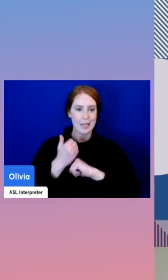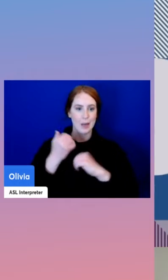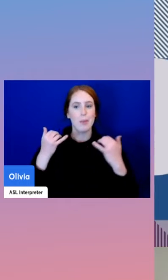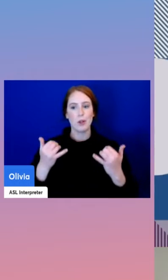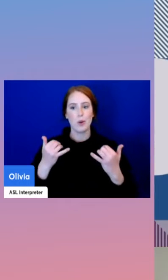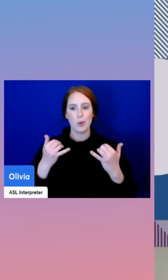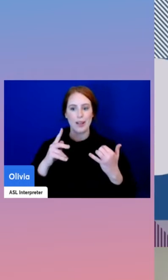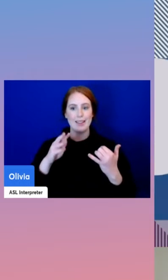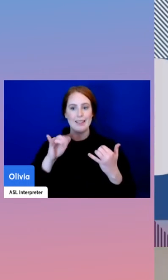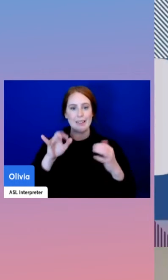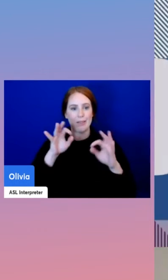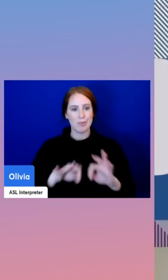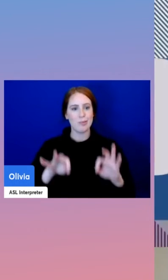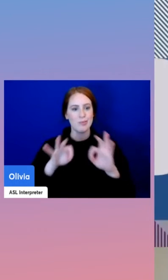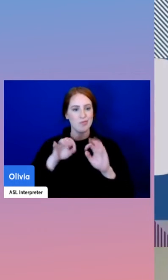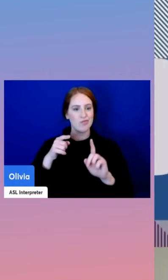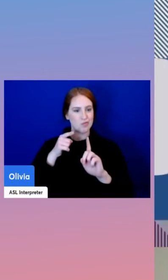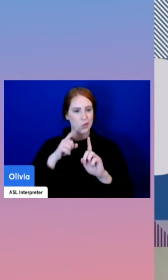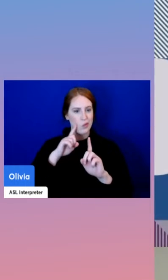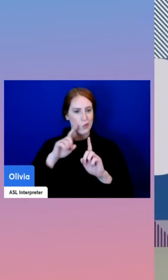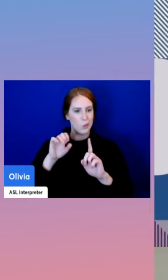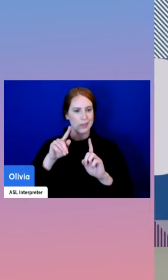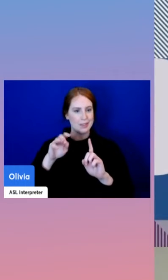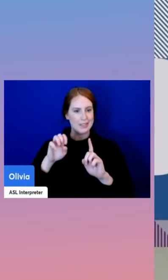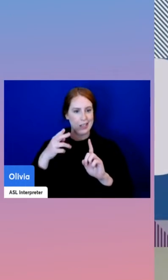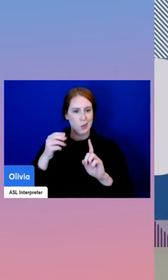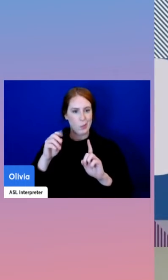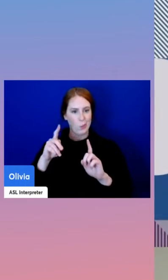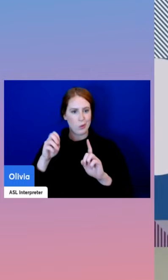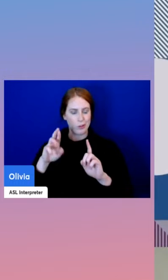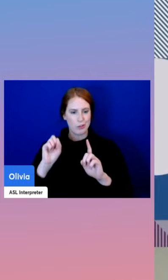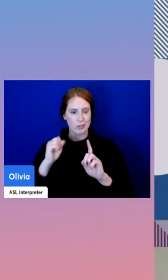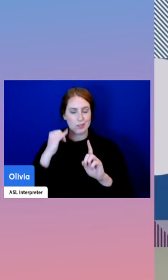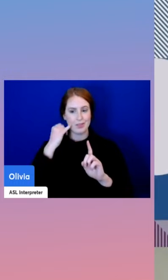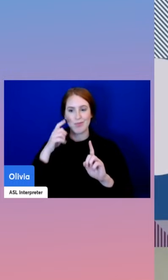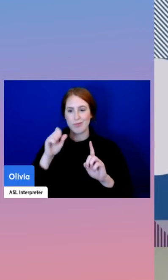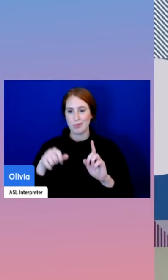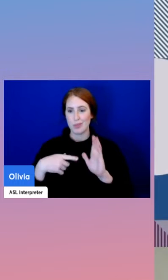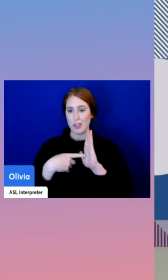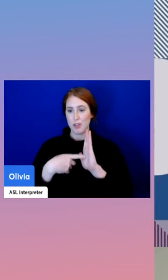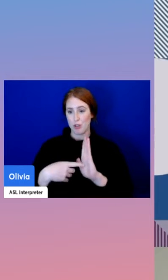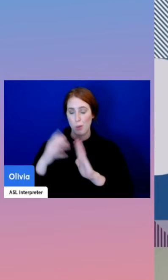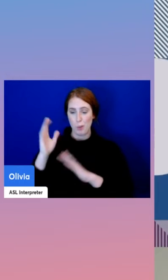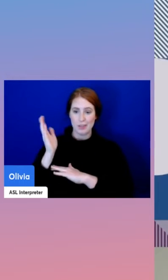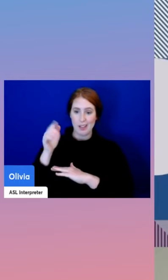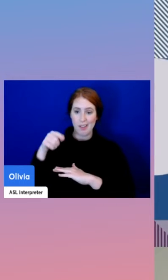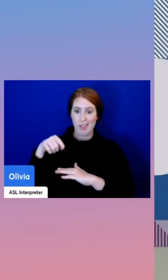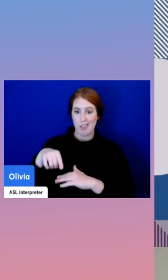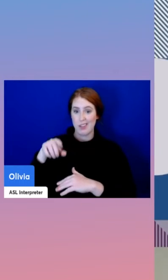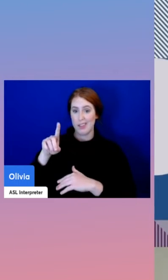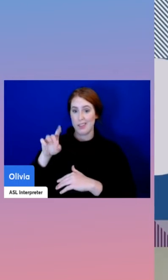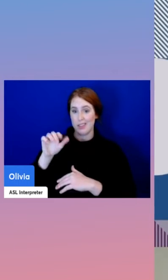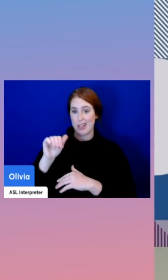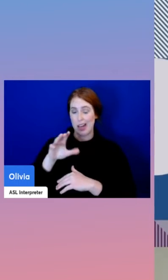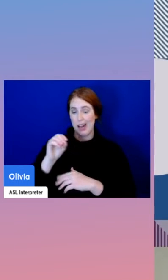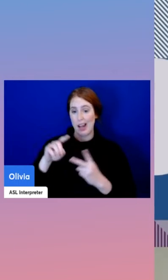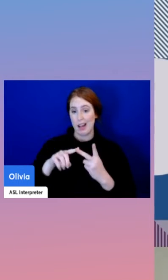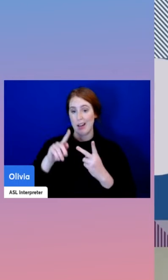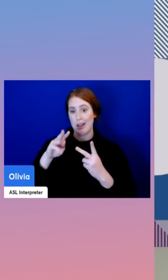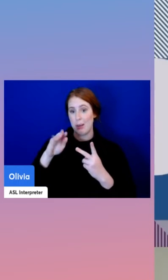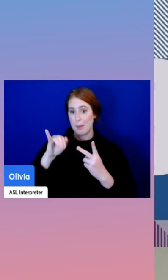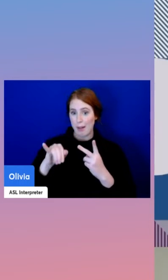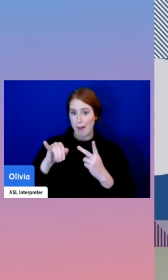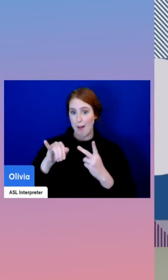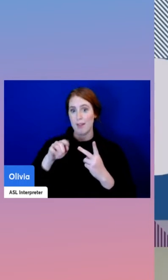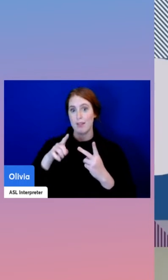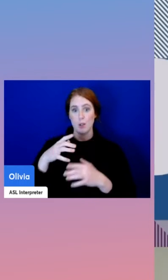your stakeholders, and being able to present this particular data and the KPIs associated with it and the results that you manage to get with it while